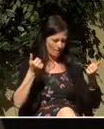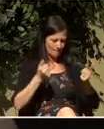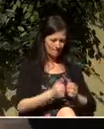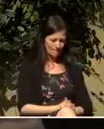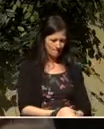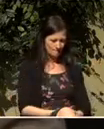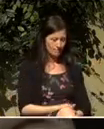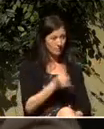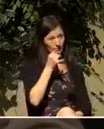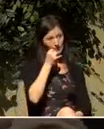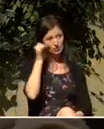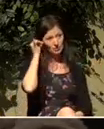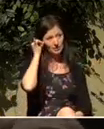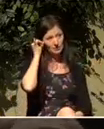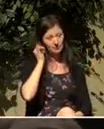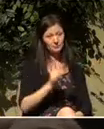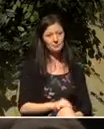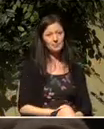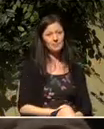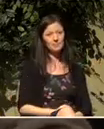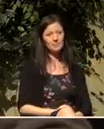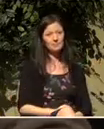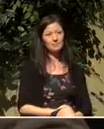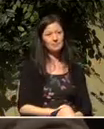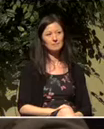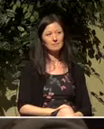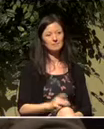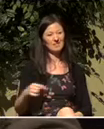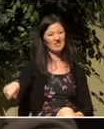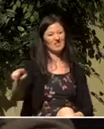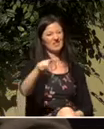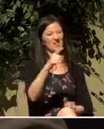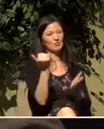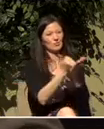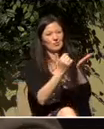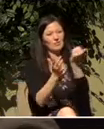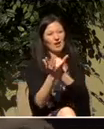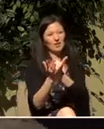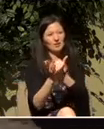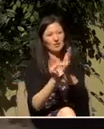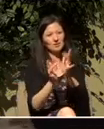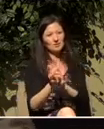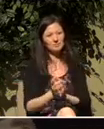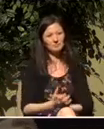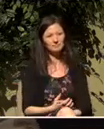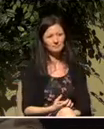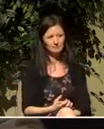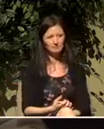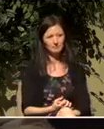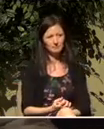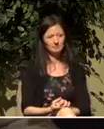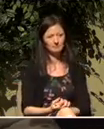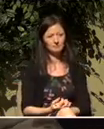Yesterday, they crucified him, and he died.